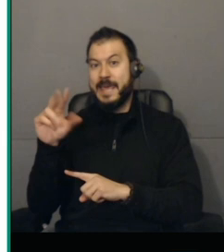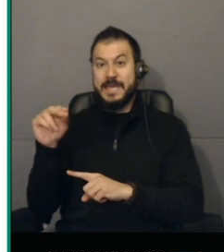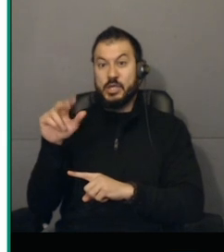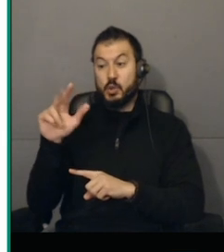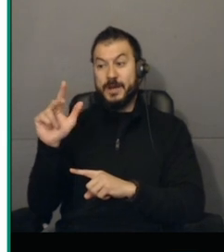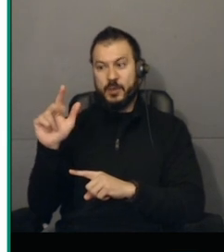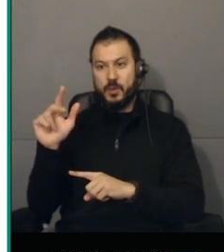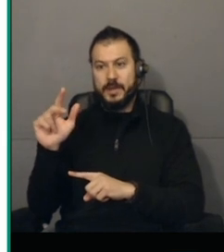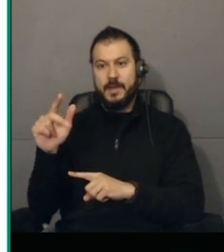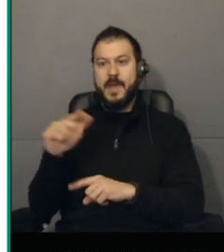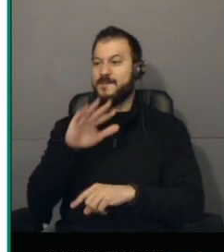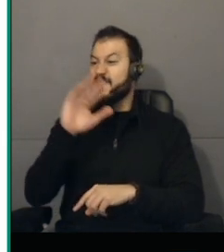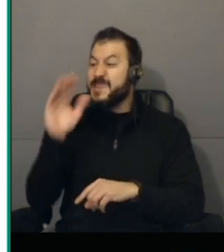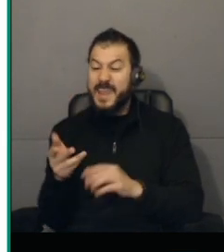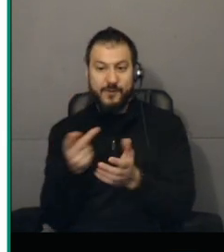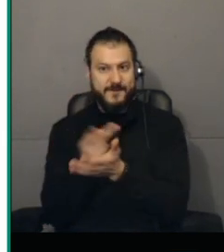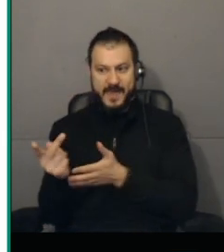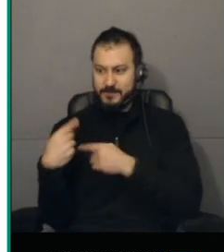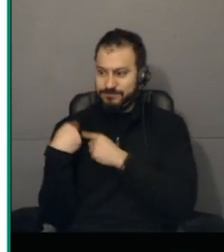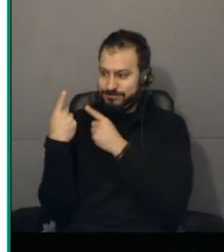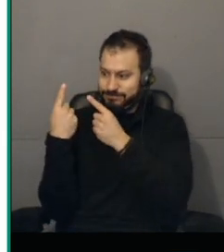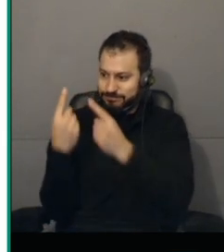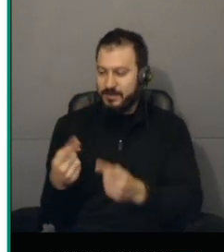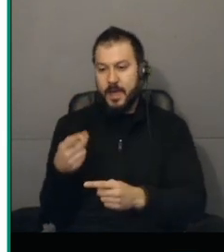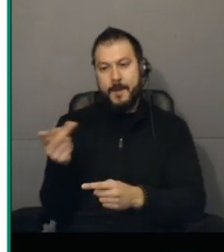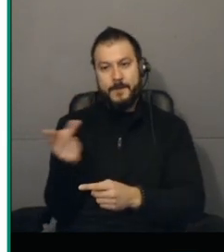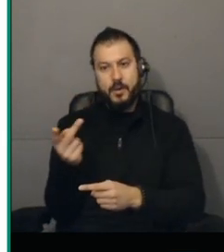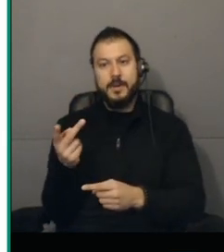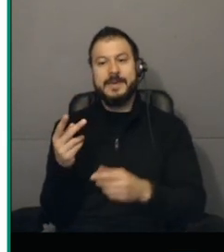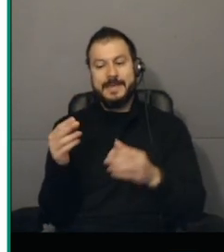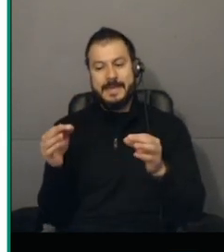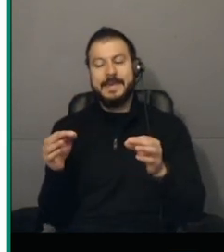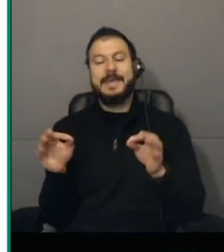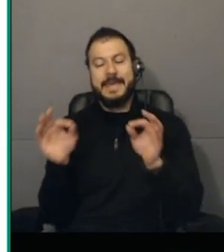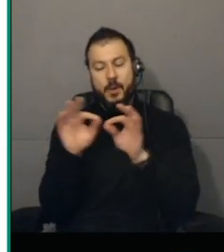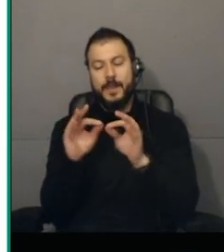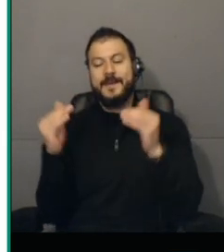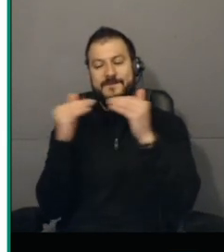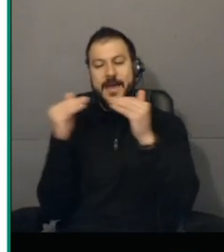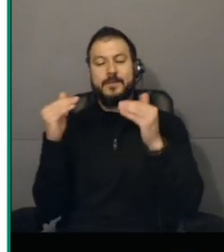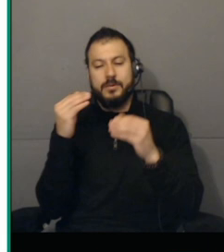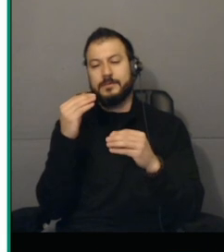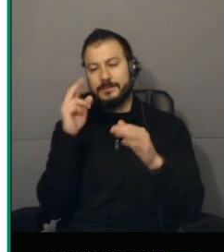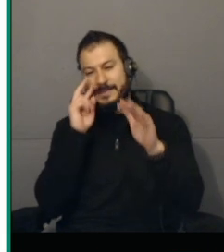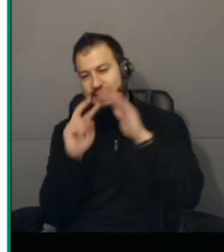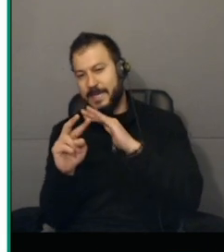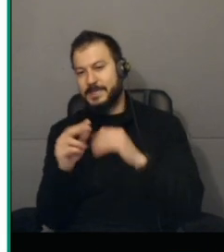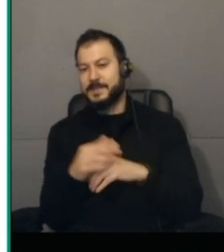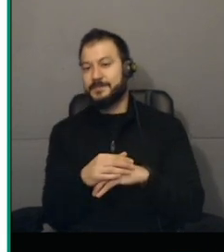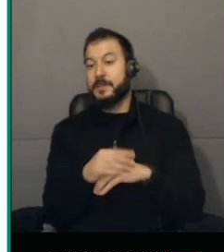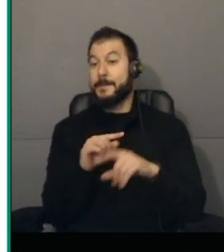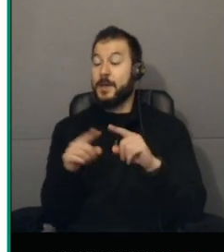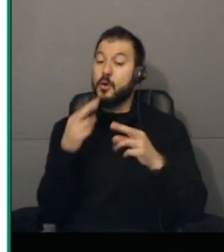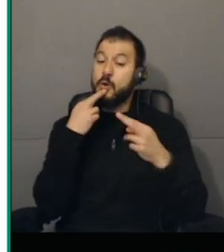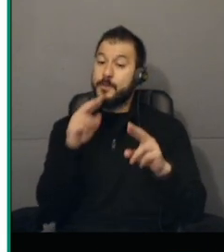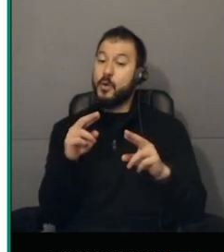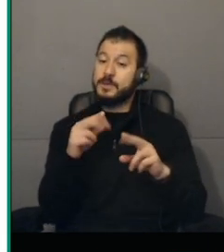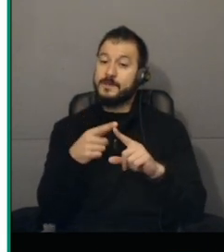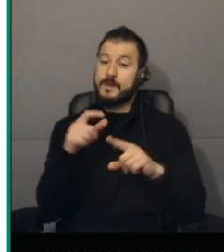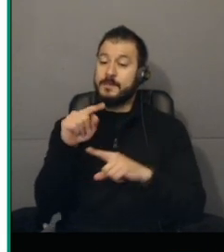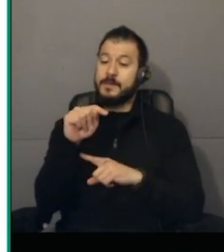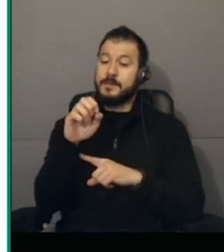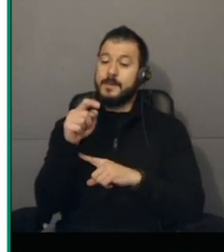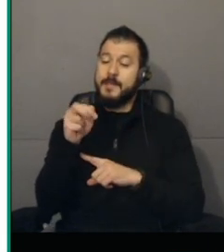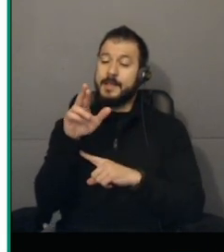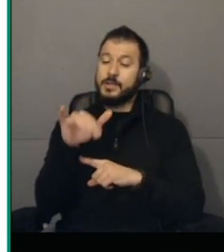and 23 have never failed to date. And both of those are equally valuable insights. Some bonus insights, though, are that reports from telemetry